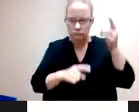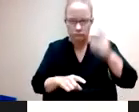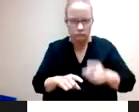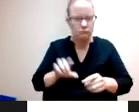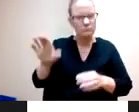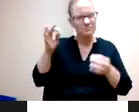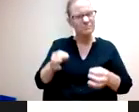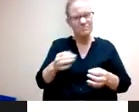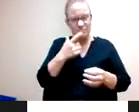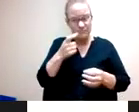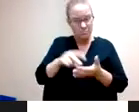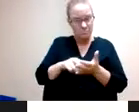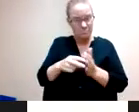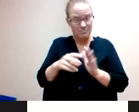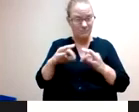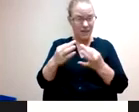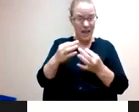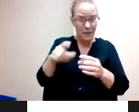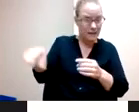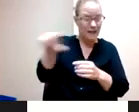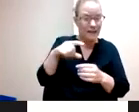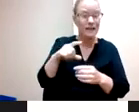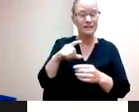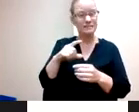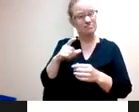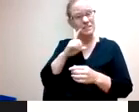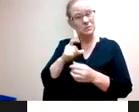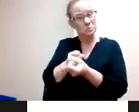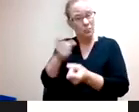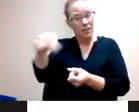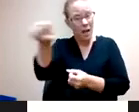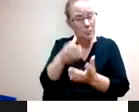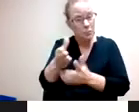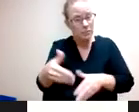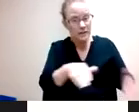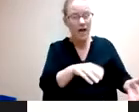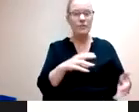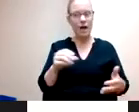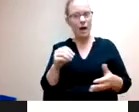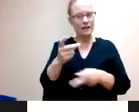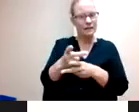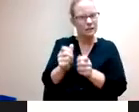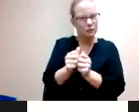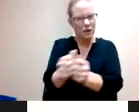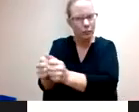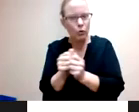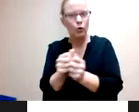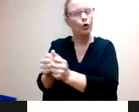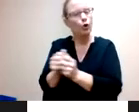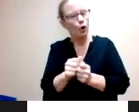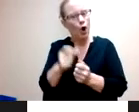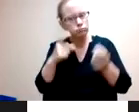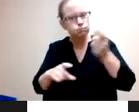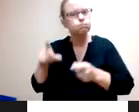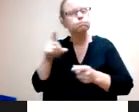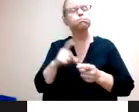talking about the family's health through the death and maintaining as a family unit afterwards, and to